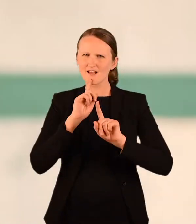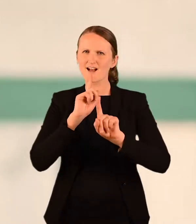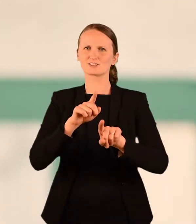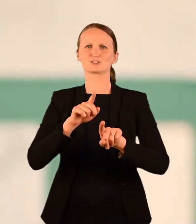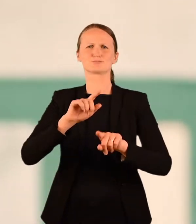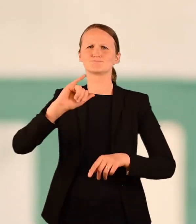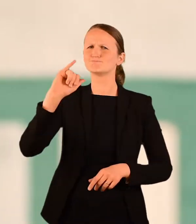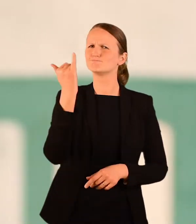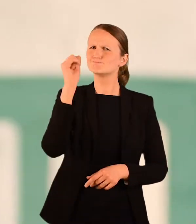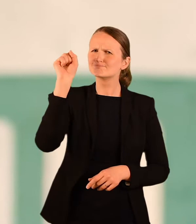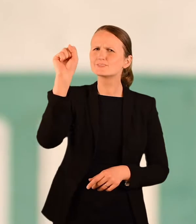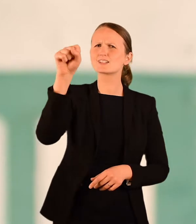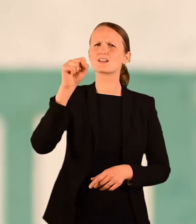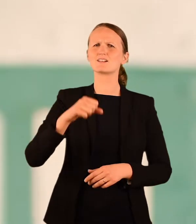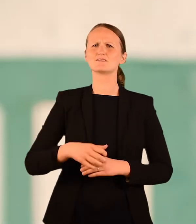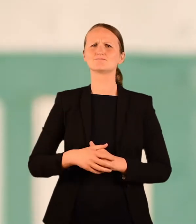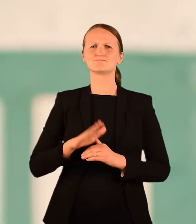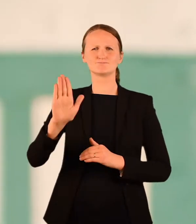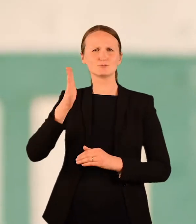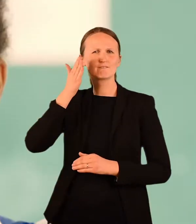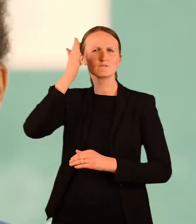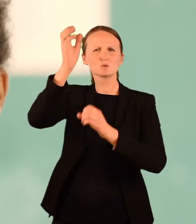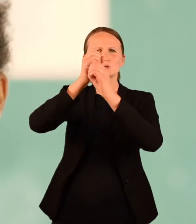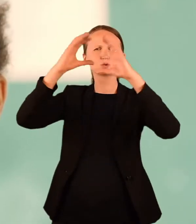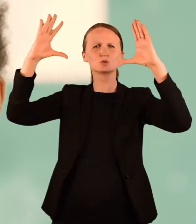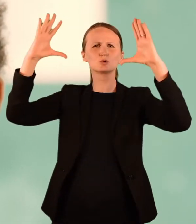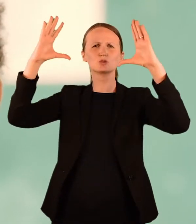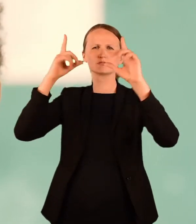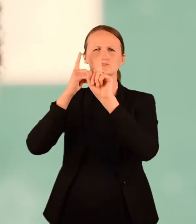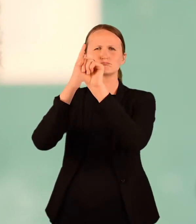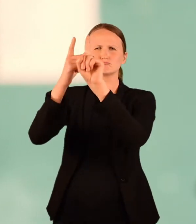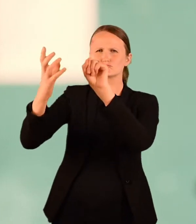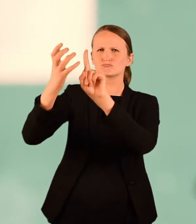it's to answer yes, to seize her future.